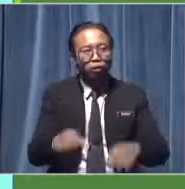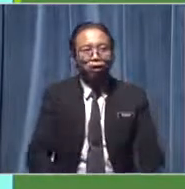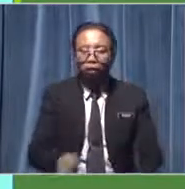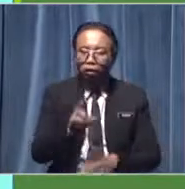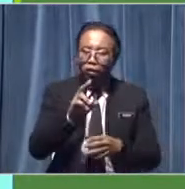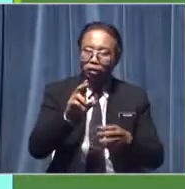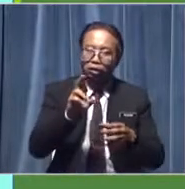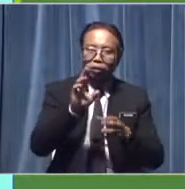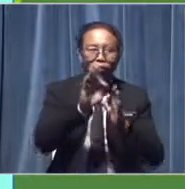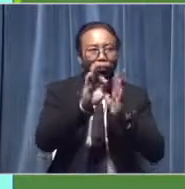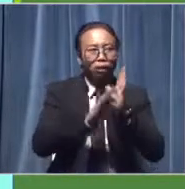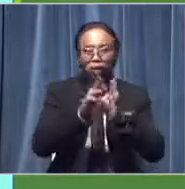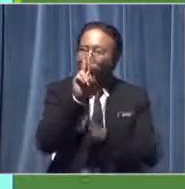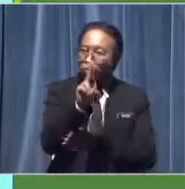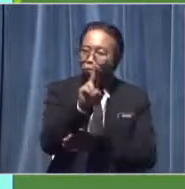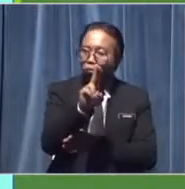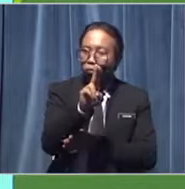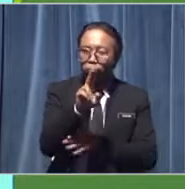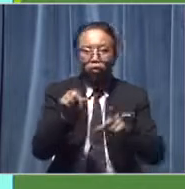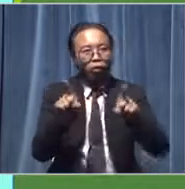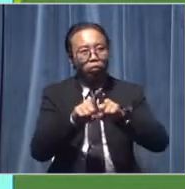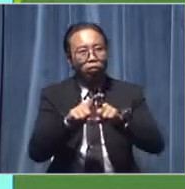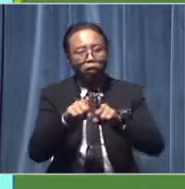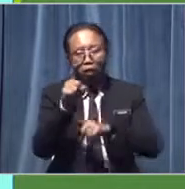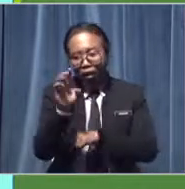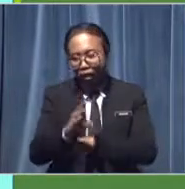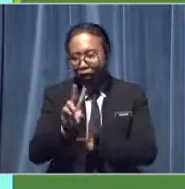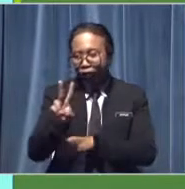U equals half CV squared.